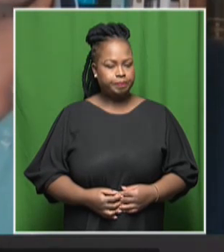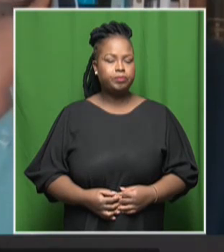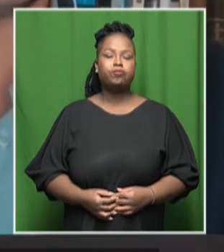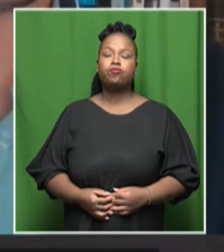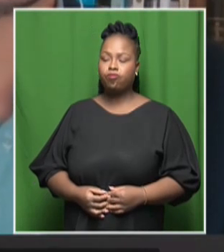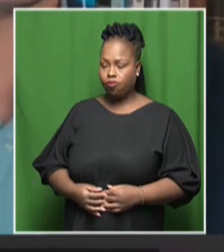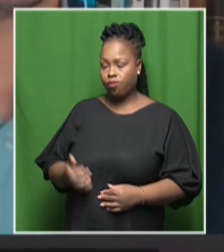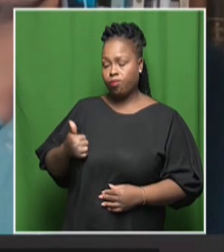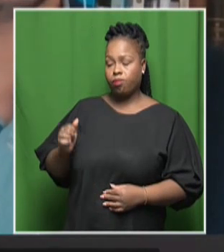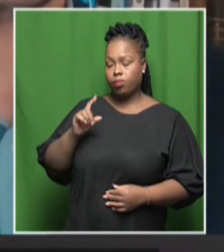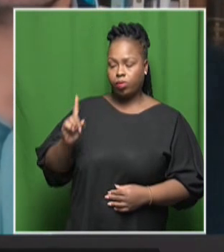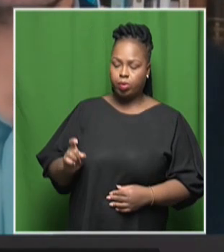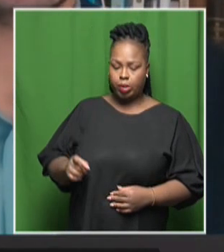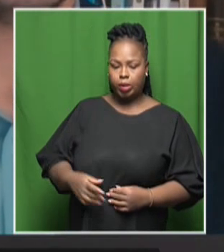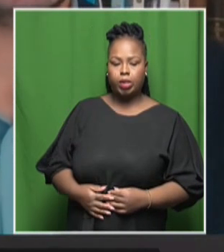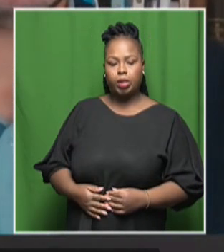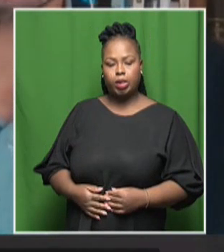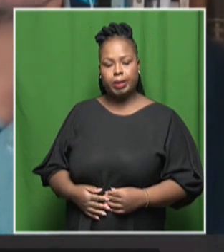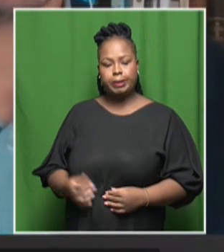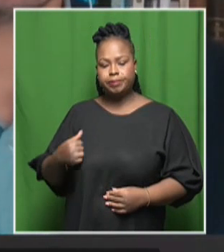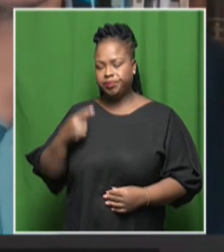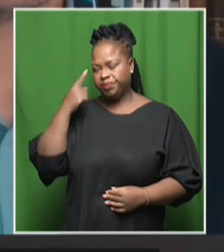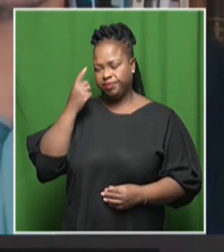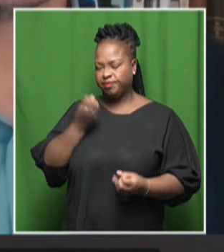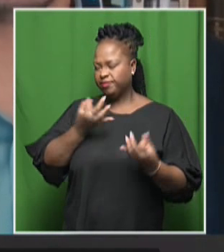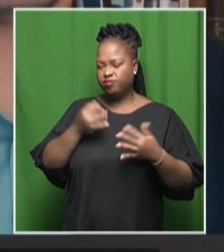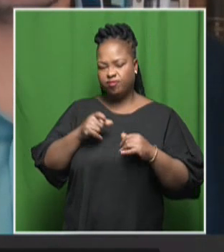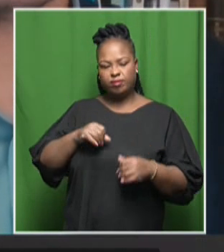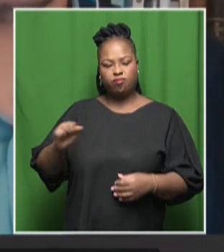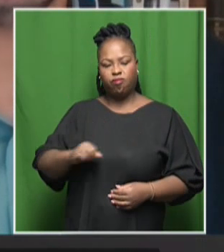Yeah, that's a very good question. So I think many South